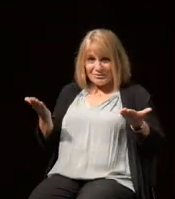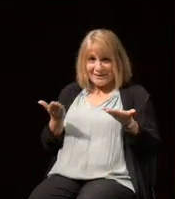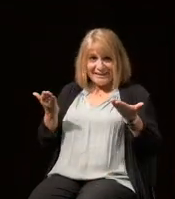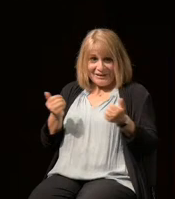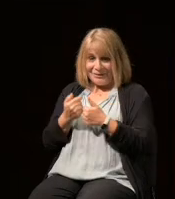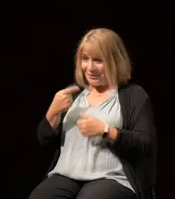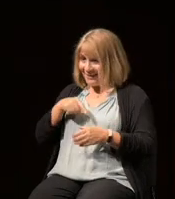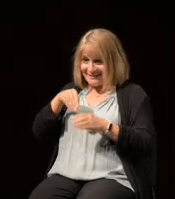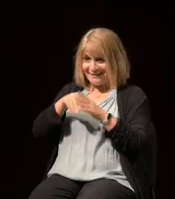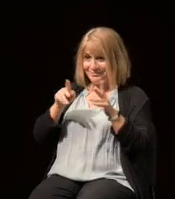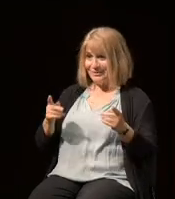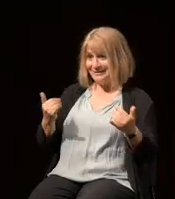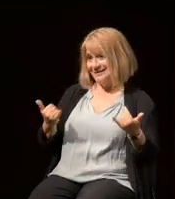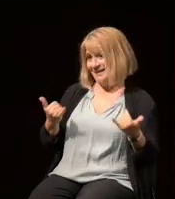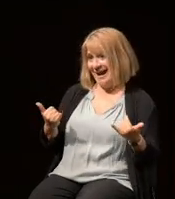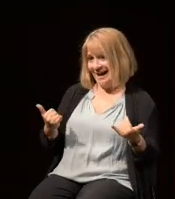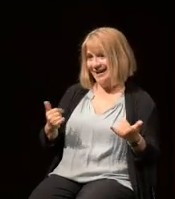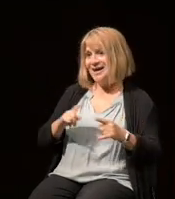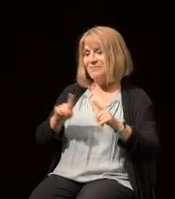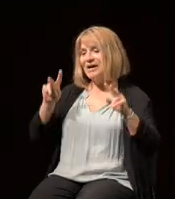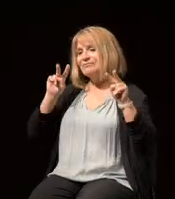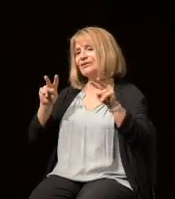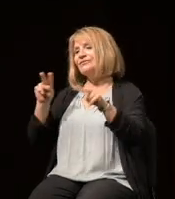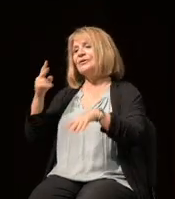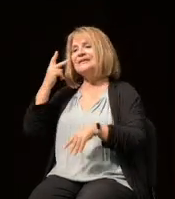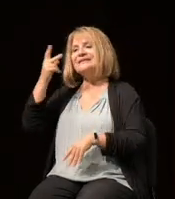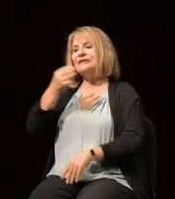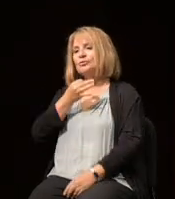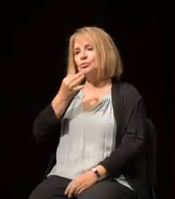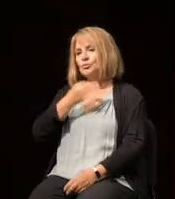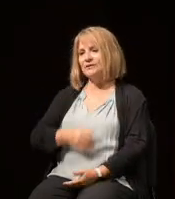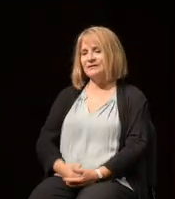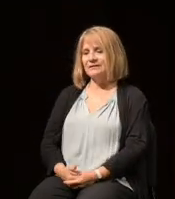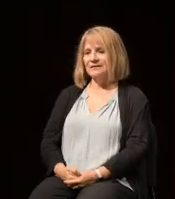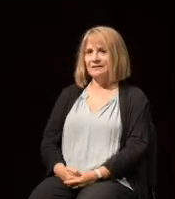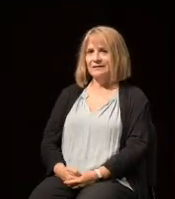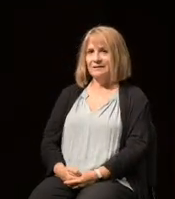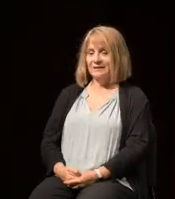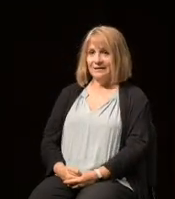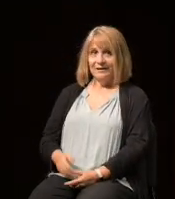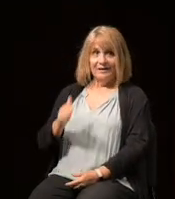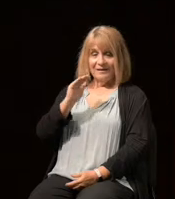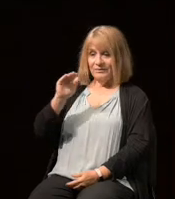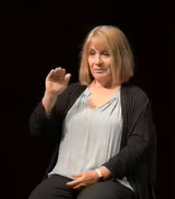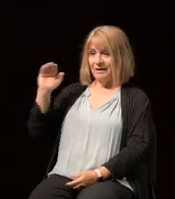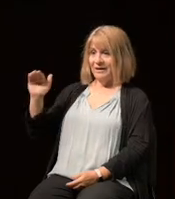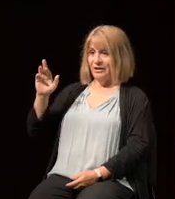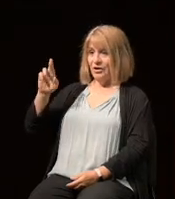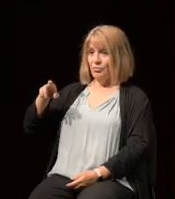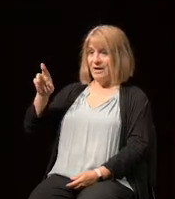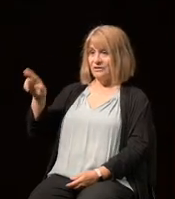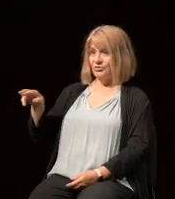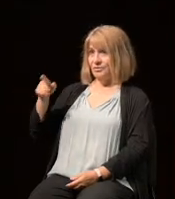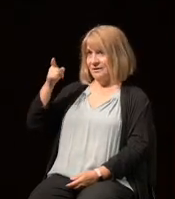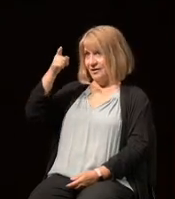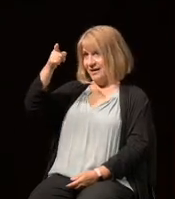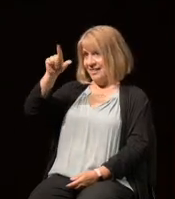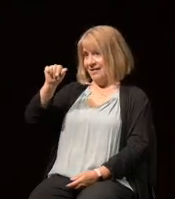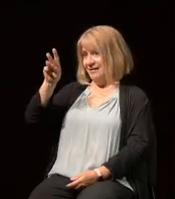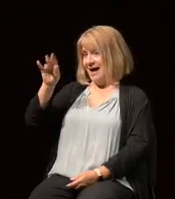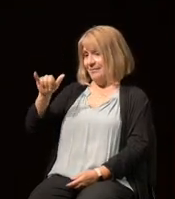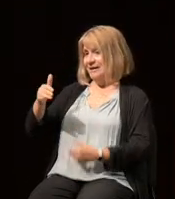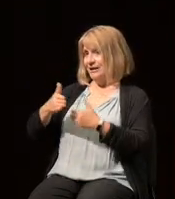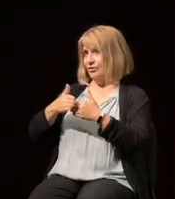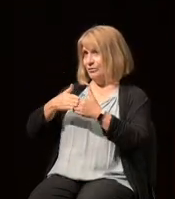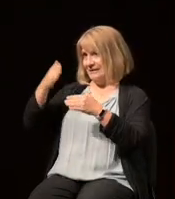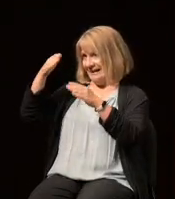person today and look forward to seeing you soon. As a reminder, our restrooms are located in the lobby near the entrance